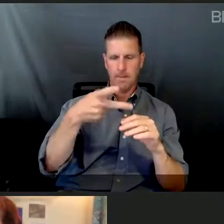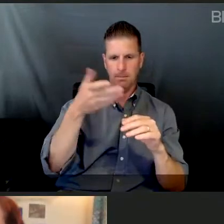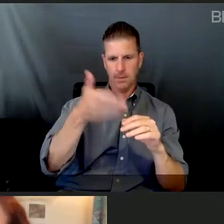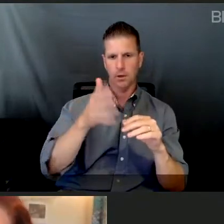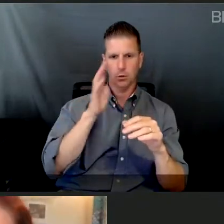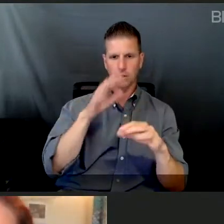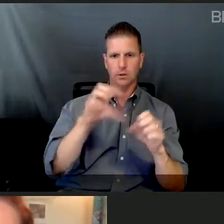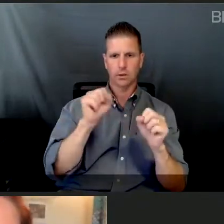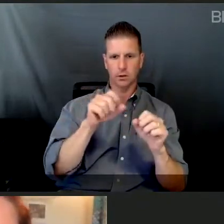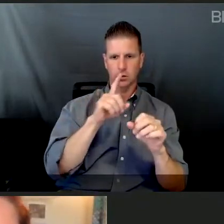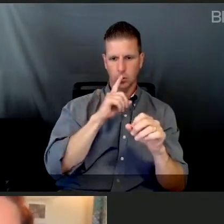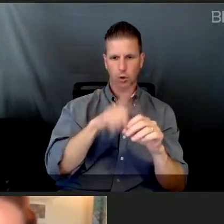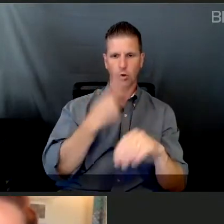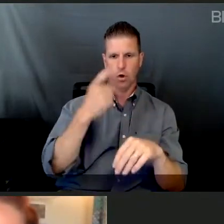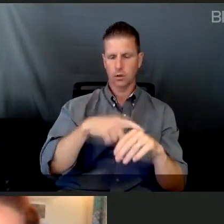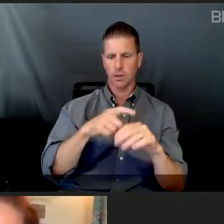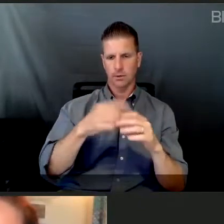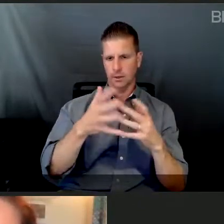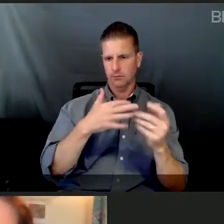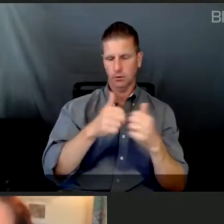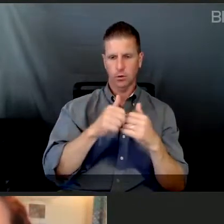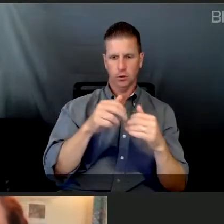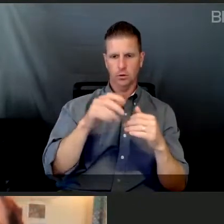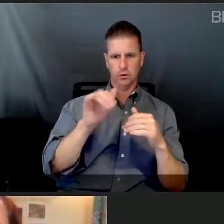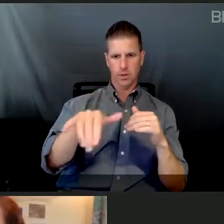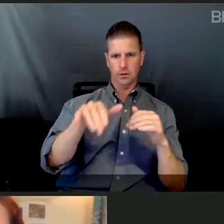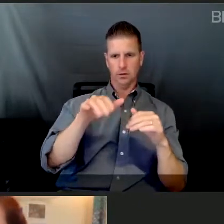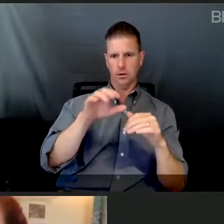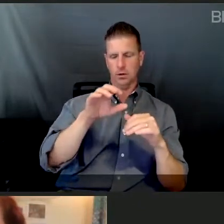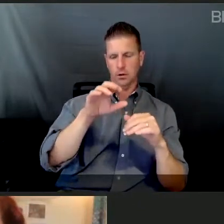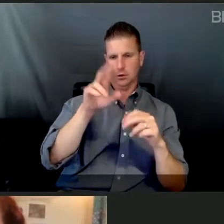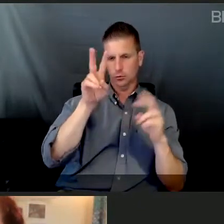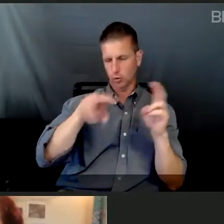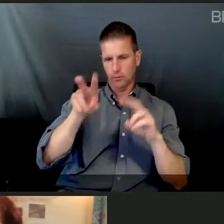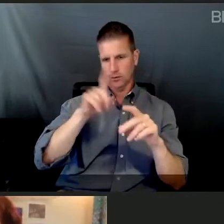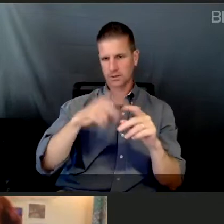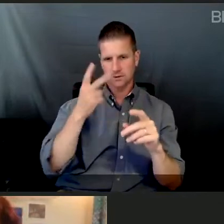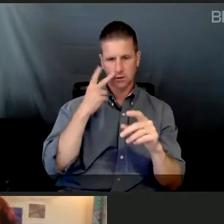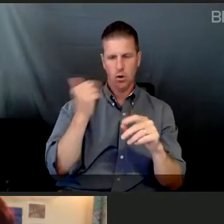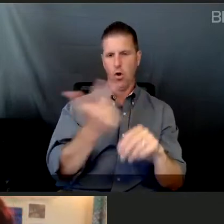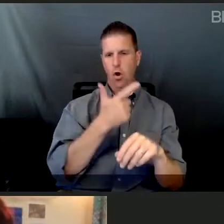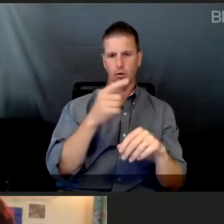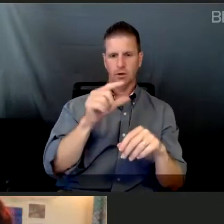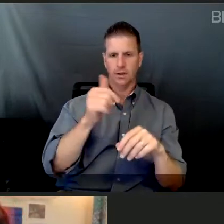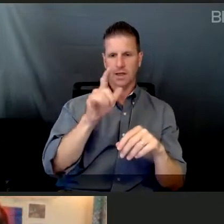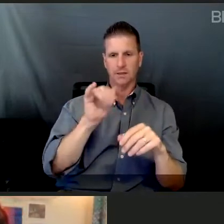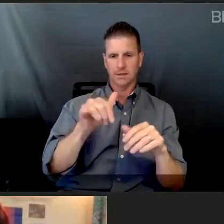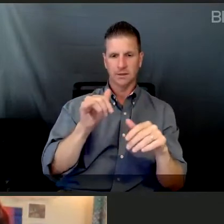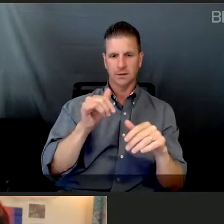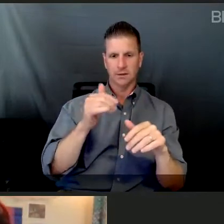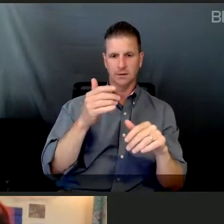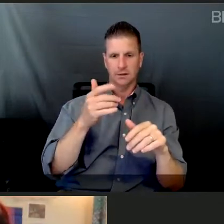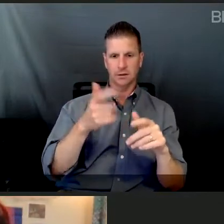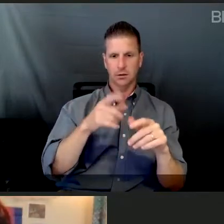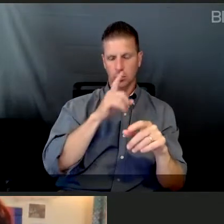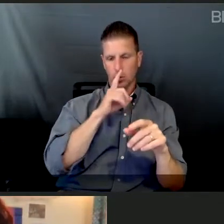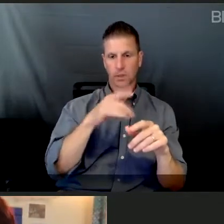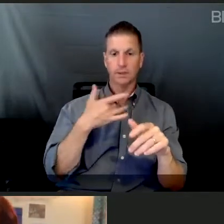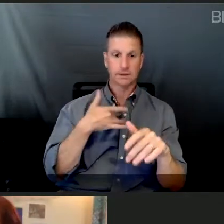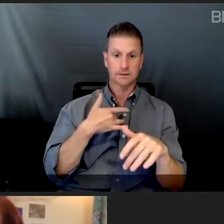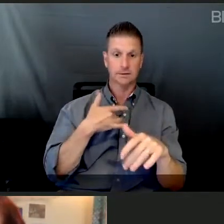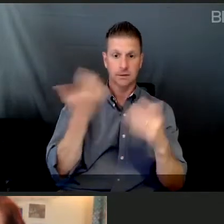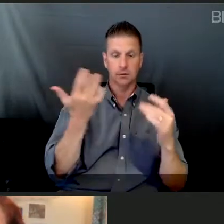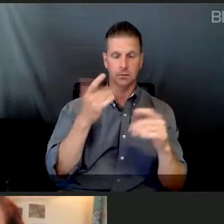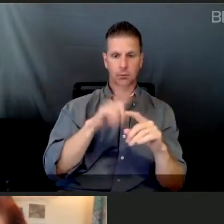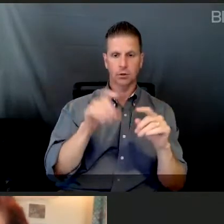take a very, very long time, even with that amazing observatory, to see all of the galaxies that exist. And so it's a really exciting,